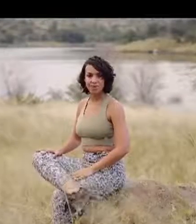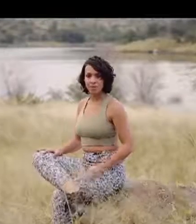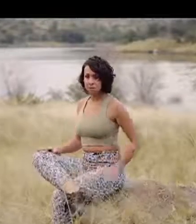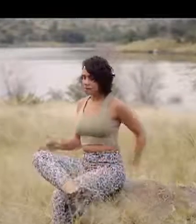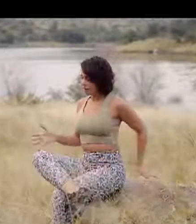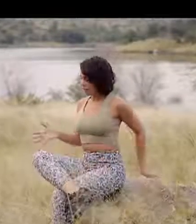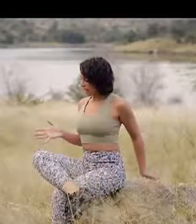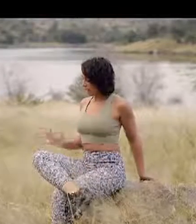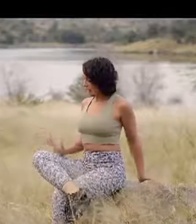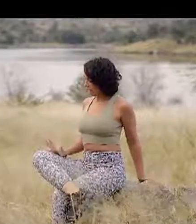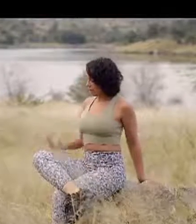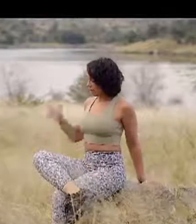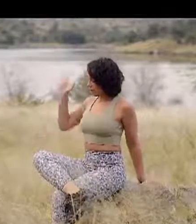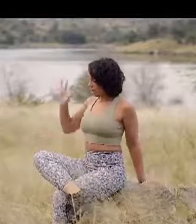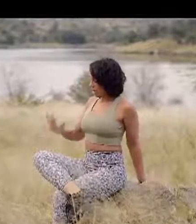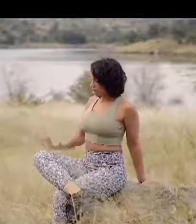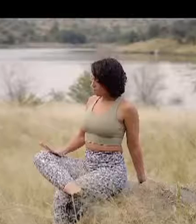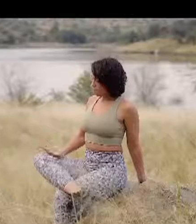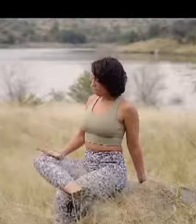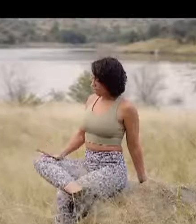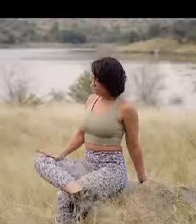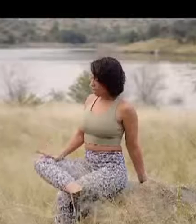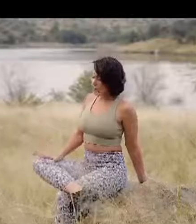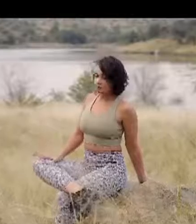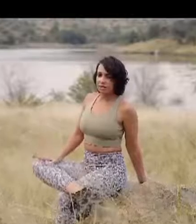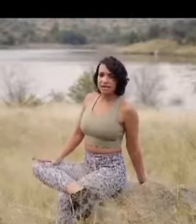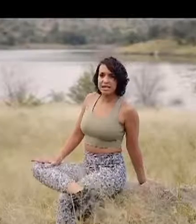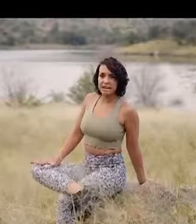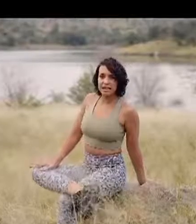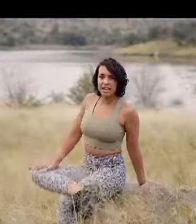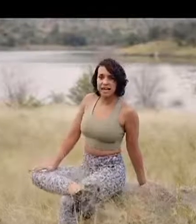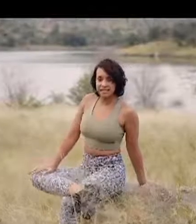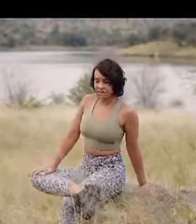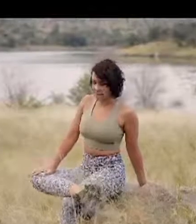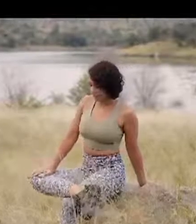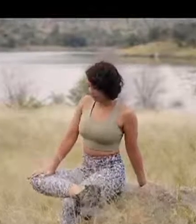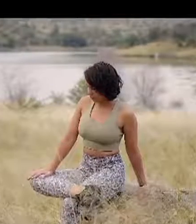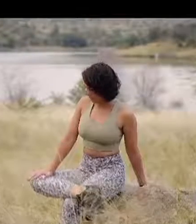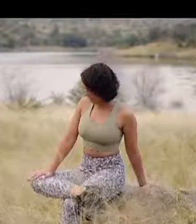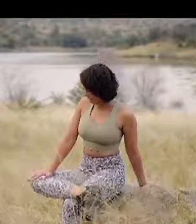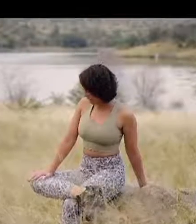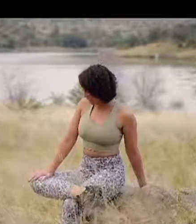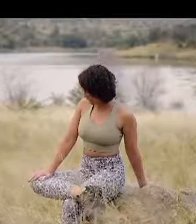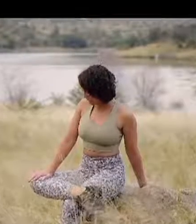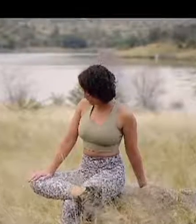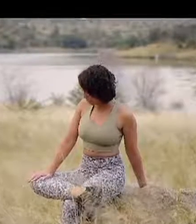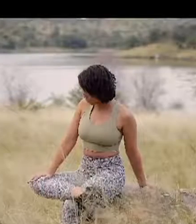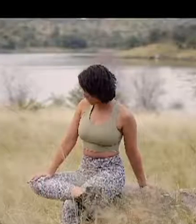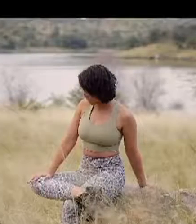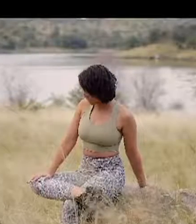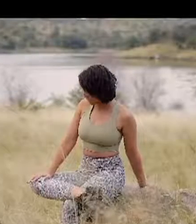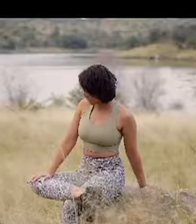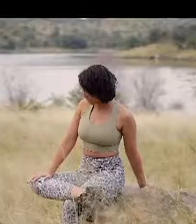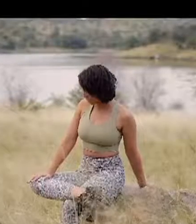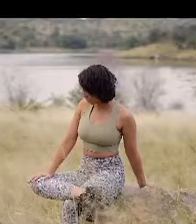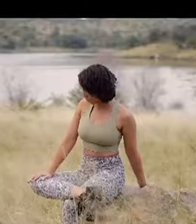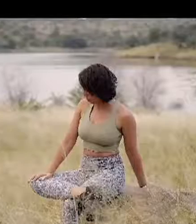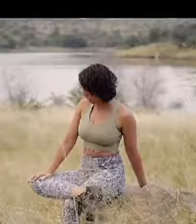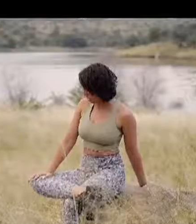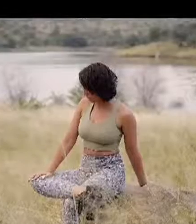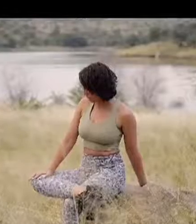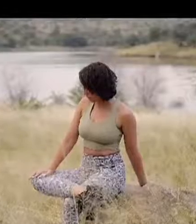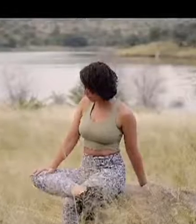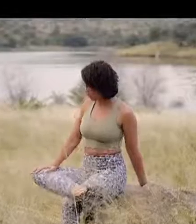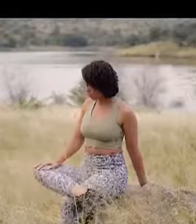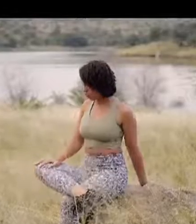other. Inhale, press on the knee, exhale, release. Pressure into the knee to